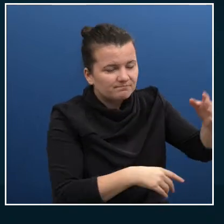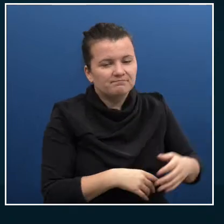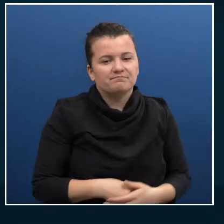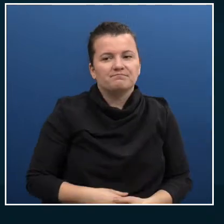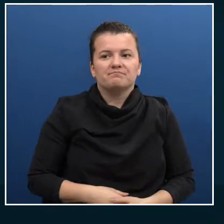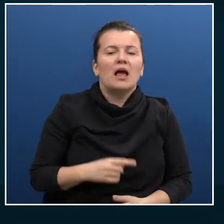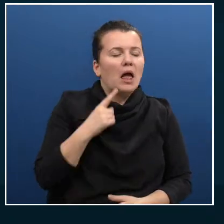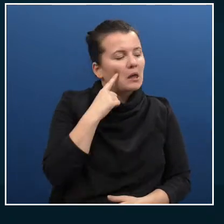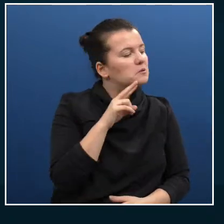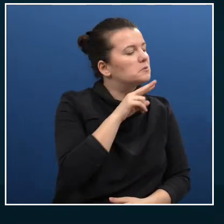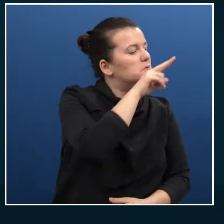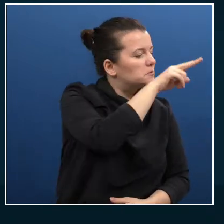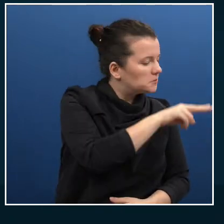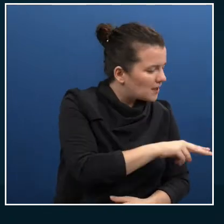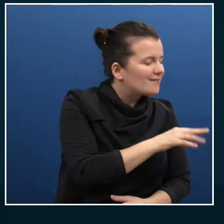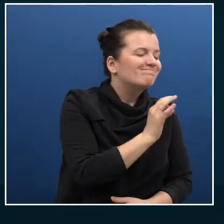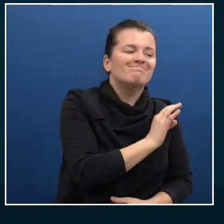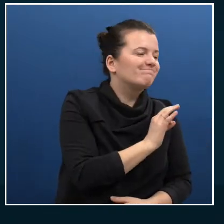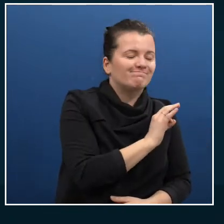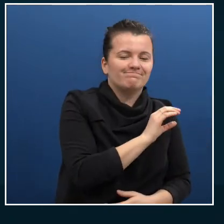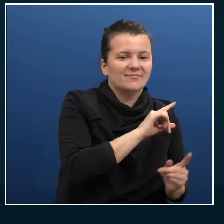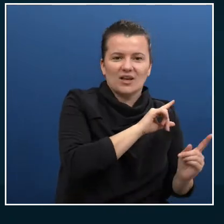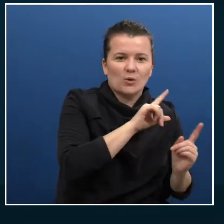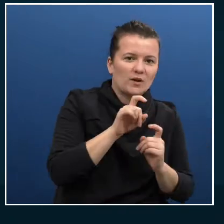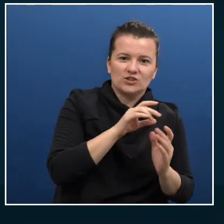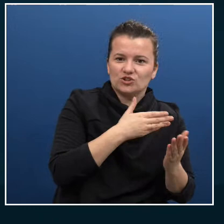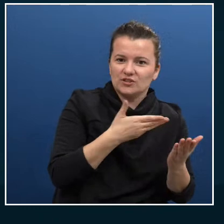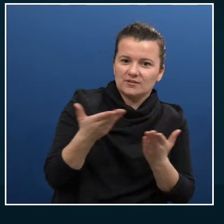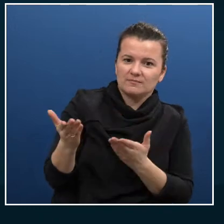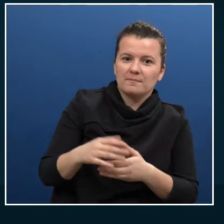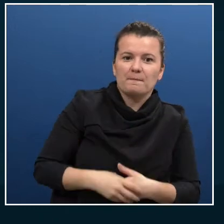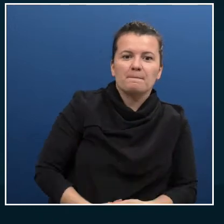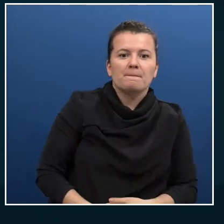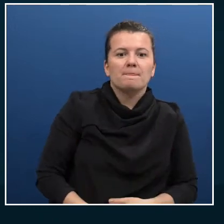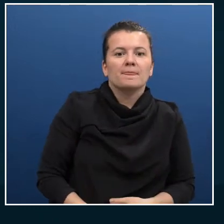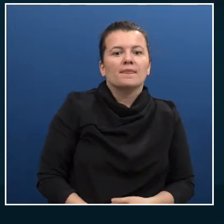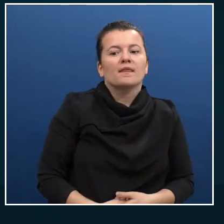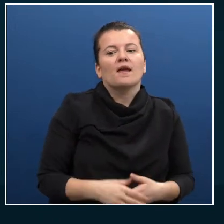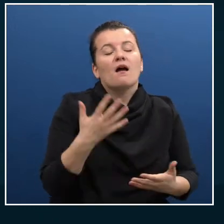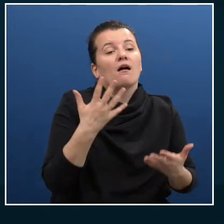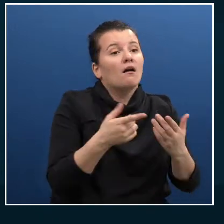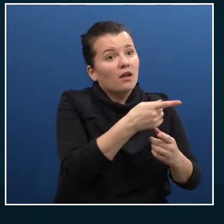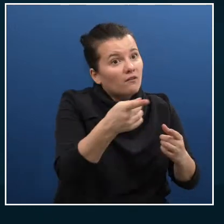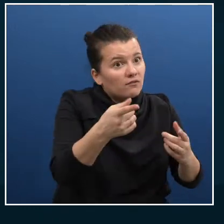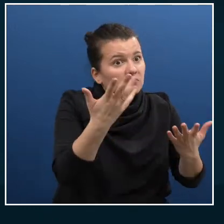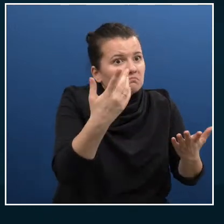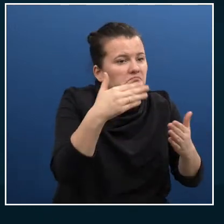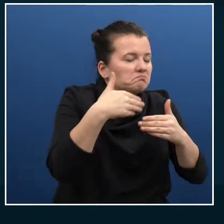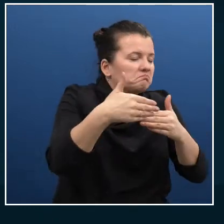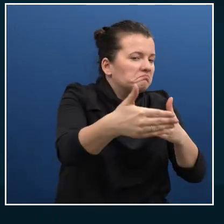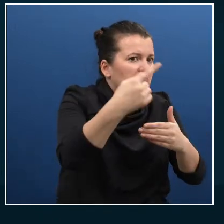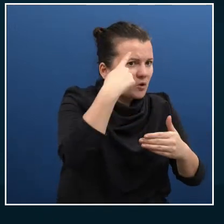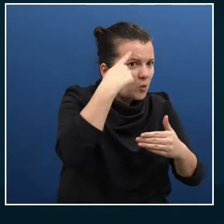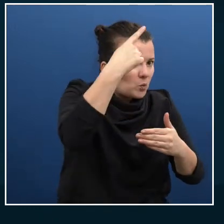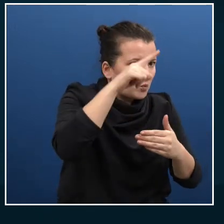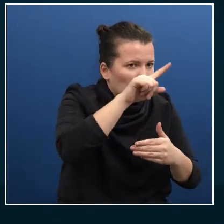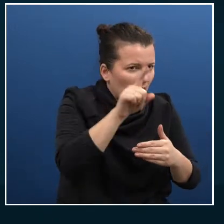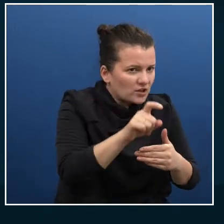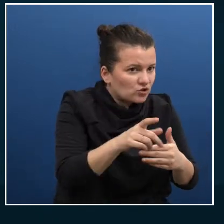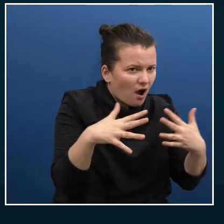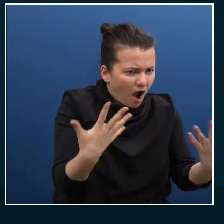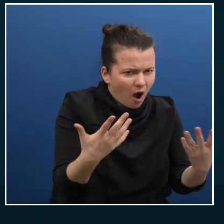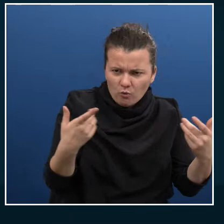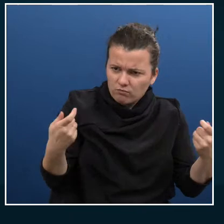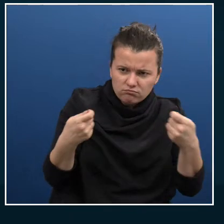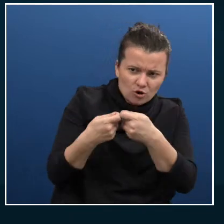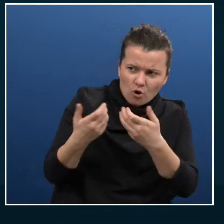so. Well, if there are any other questions, they can probably reach out through your blog or through Twitter or for